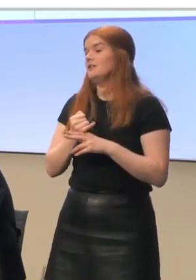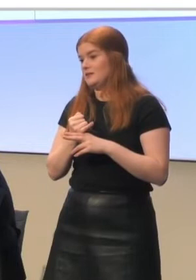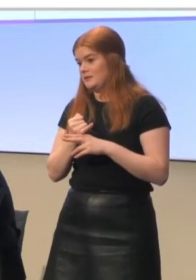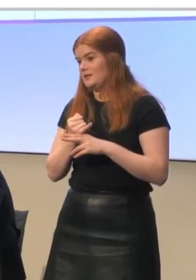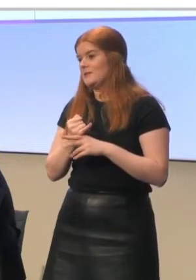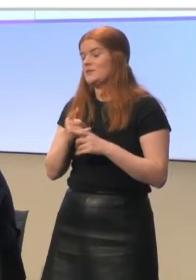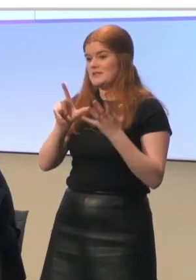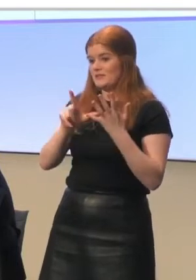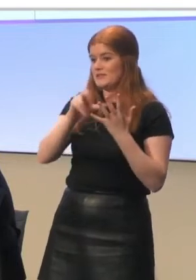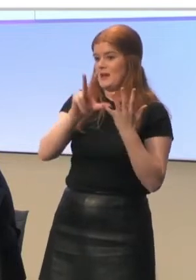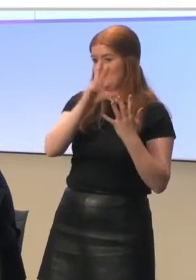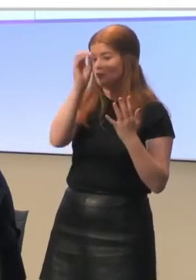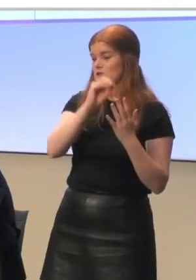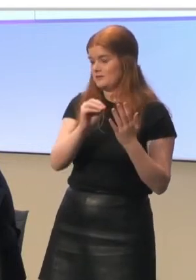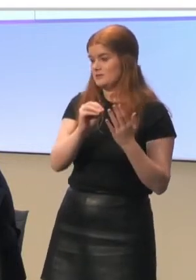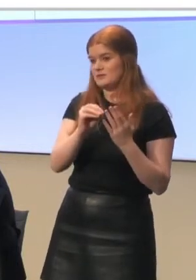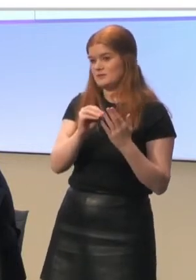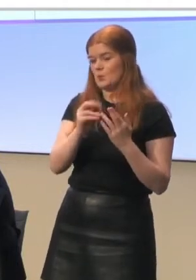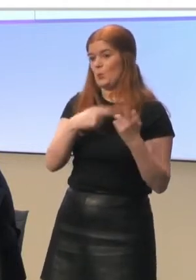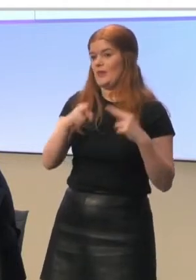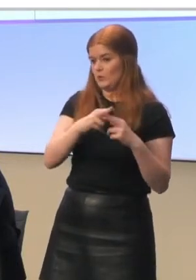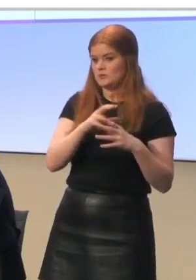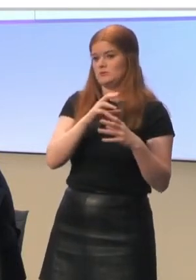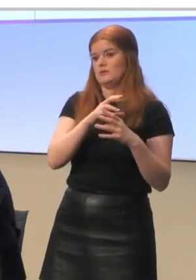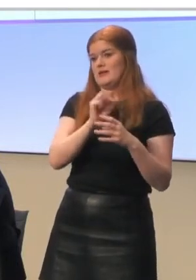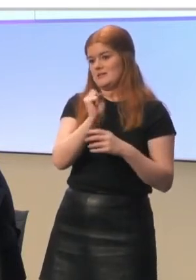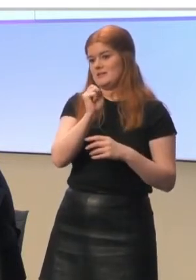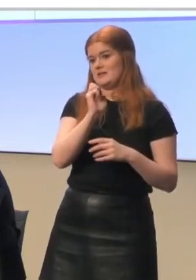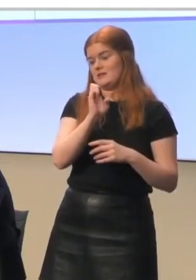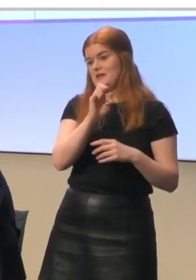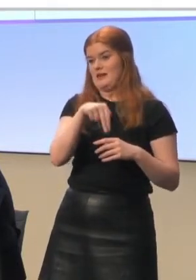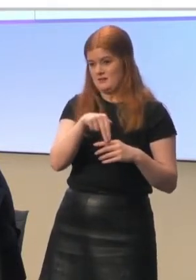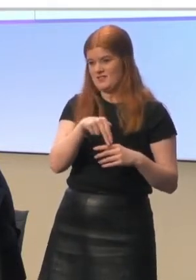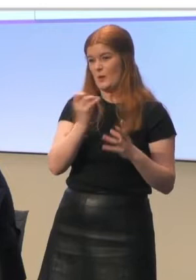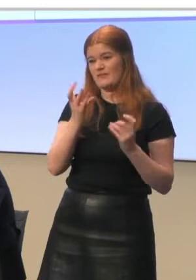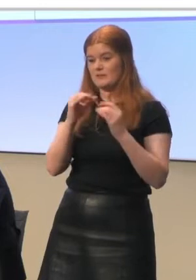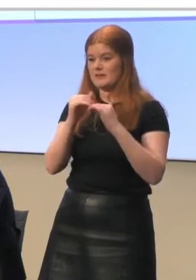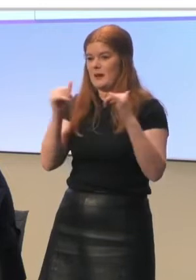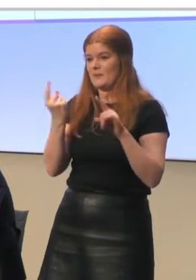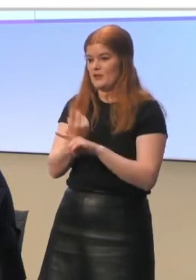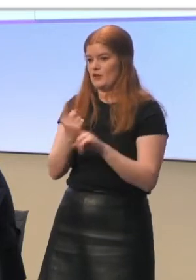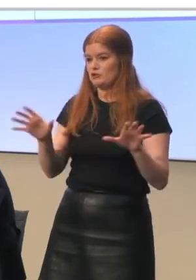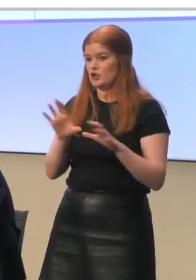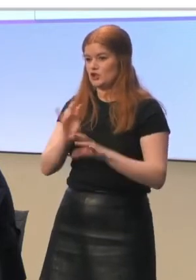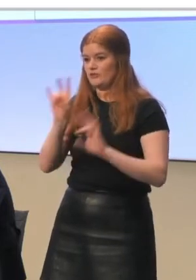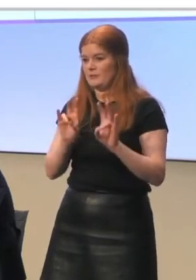and 78% without special educational needs. So you can see we've quite a gap there in our